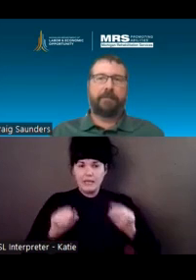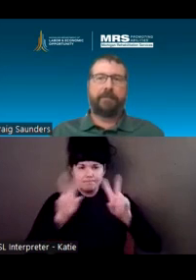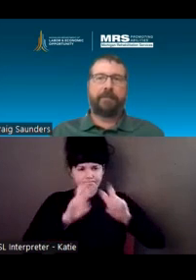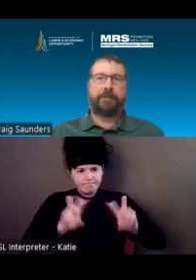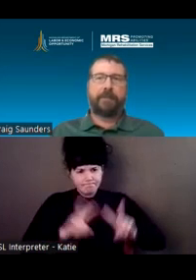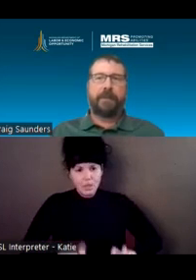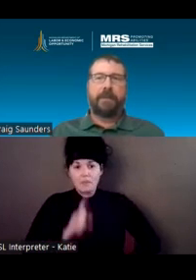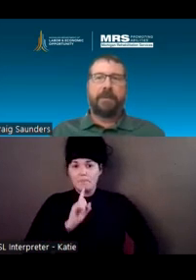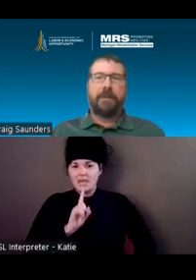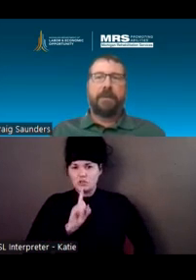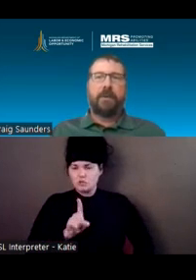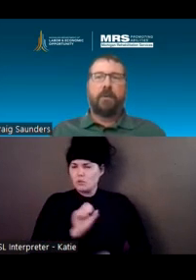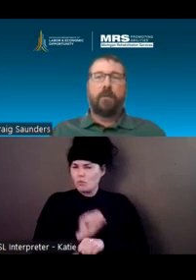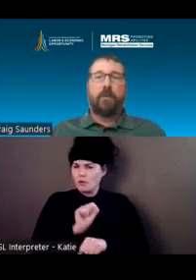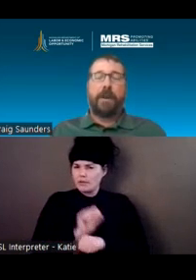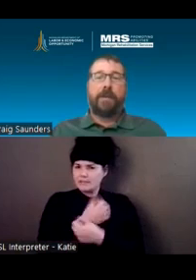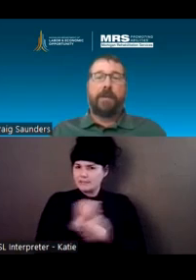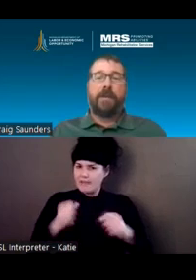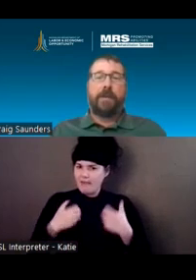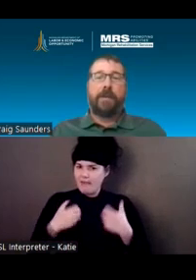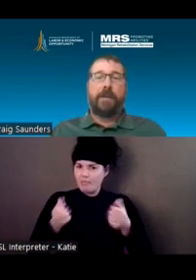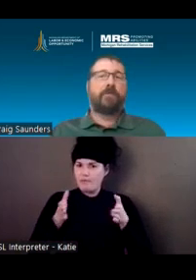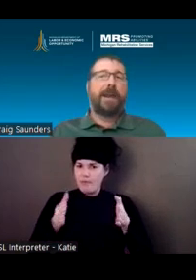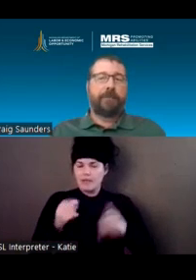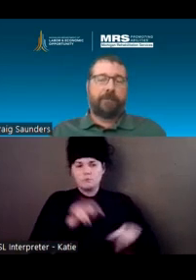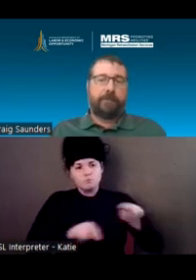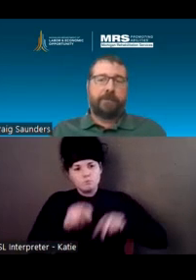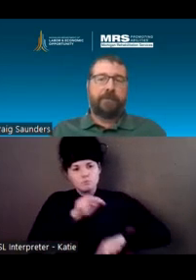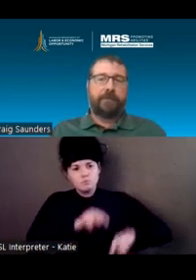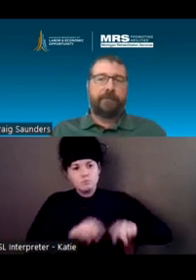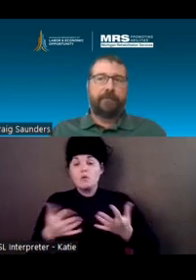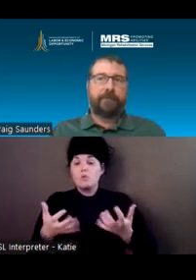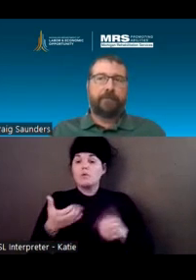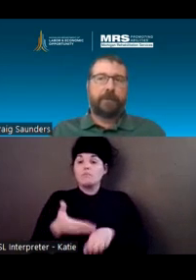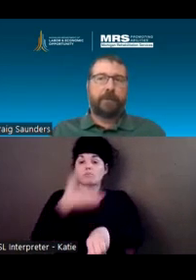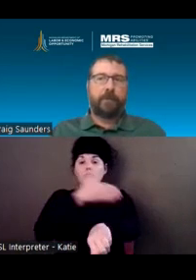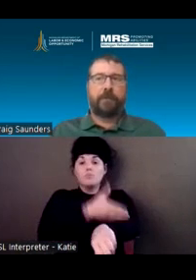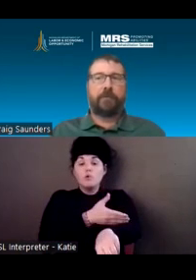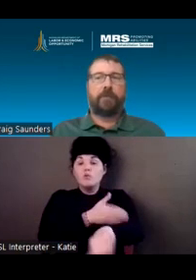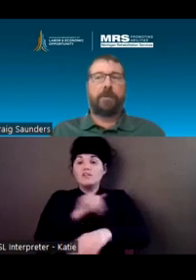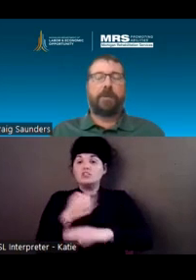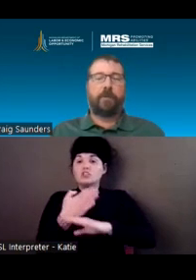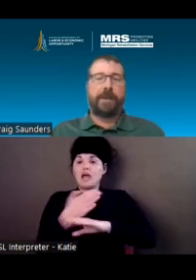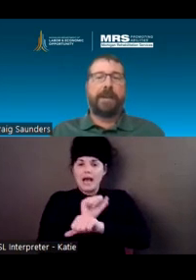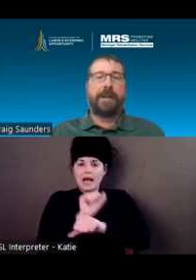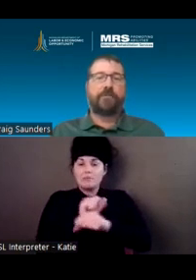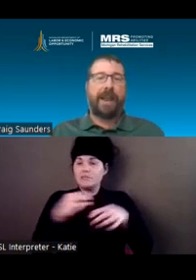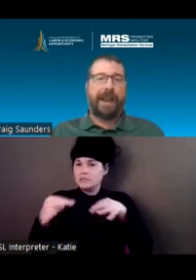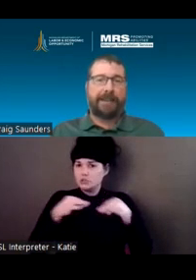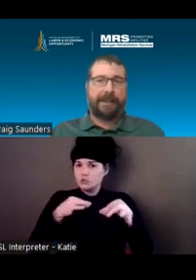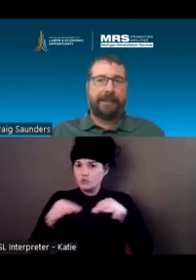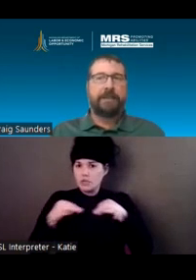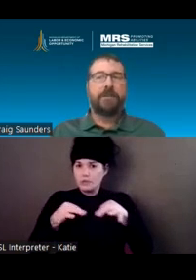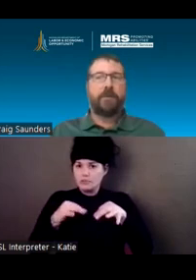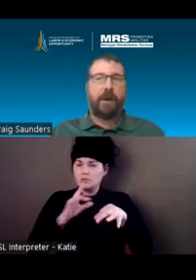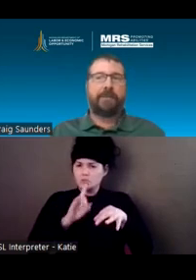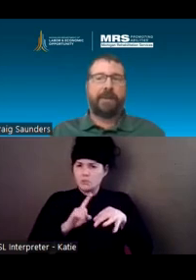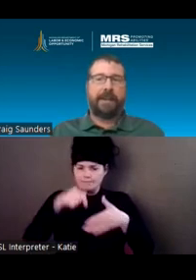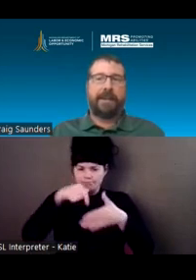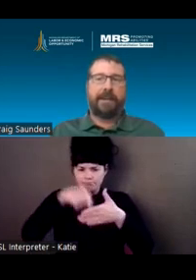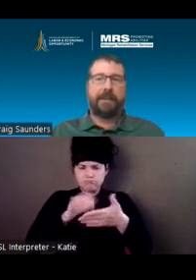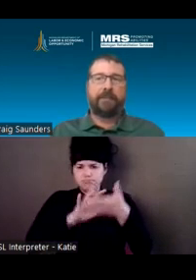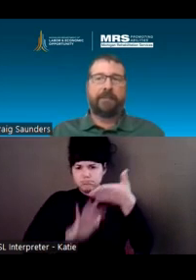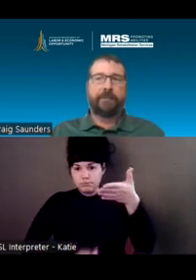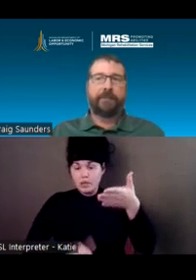manner. We are here to help improve job descriptions, to assist with recruiting and attracting